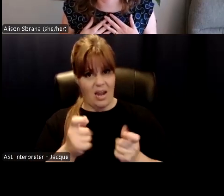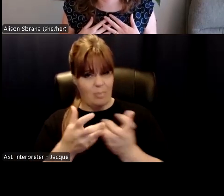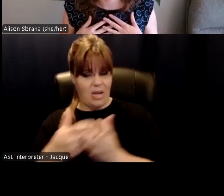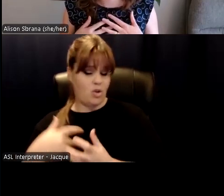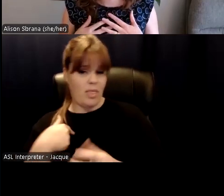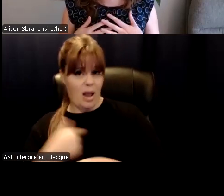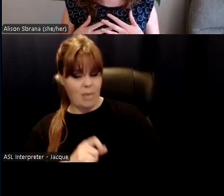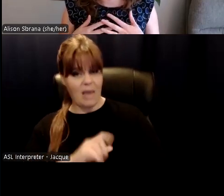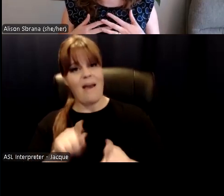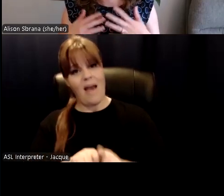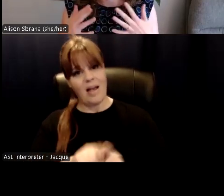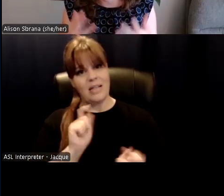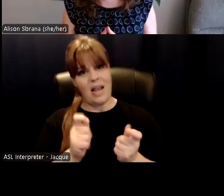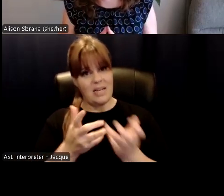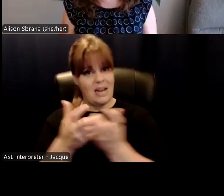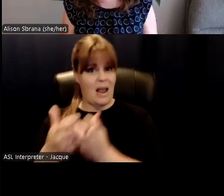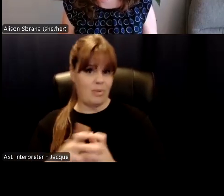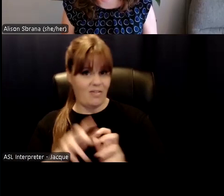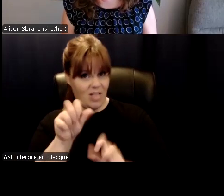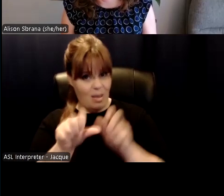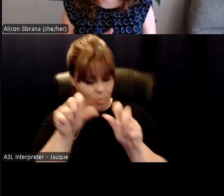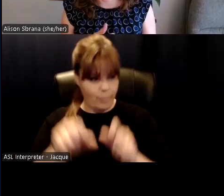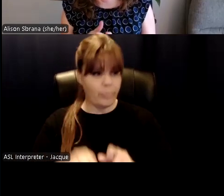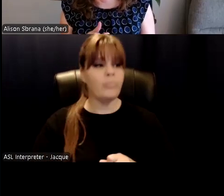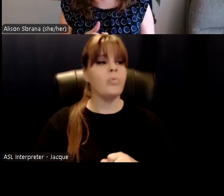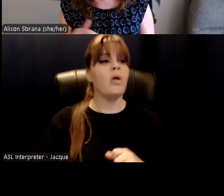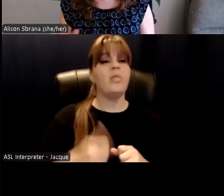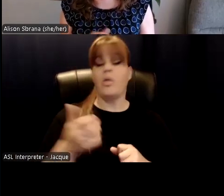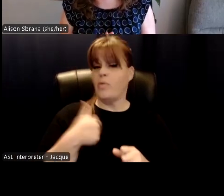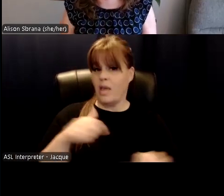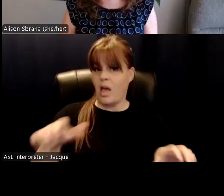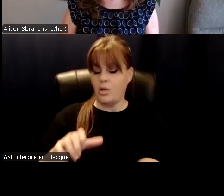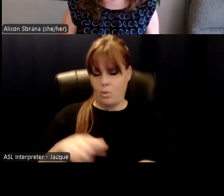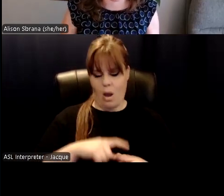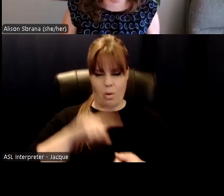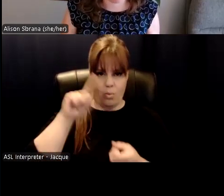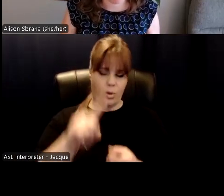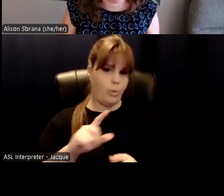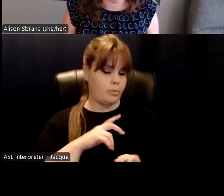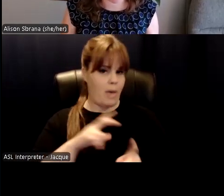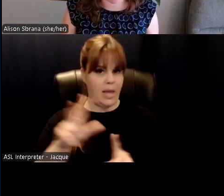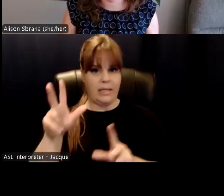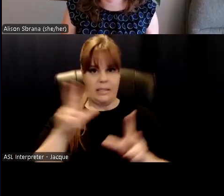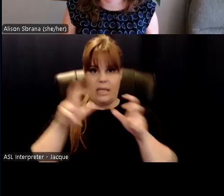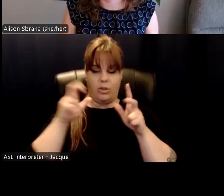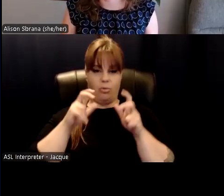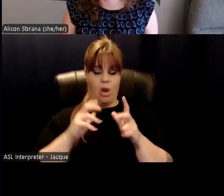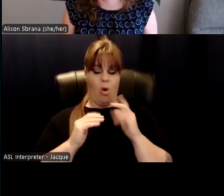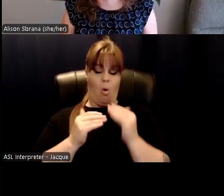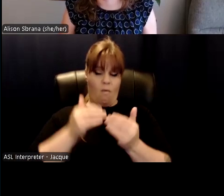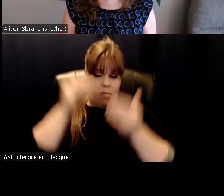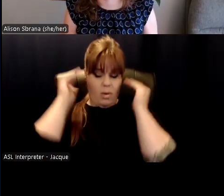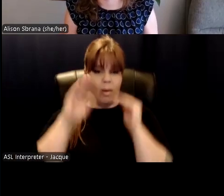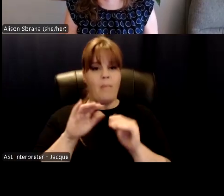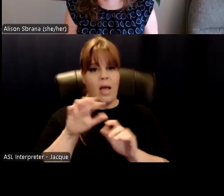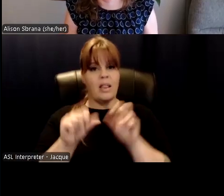climber. The other thing that I do is that I reduce my sensory overwhelm by climbing at off